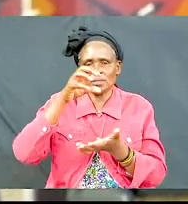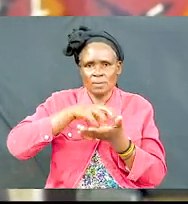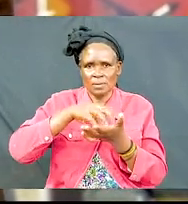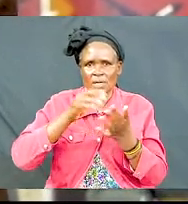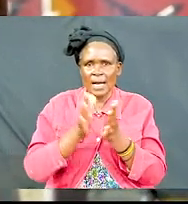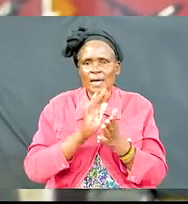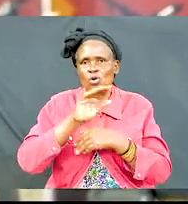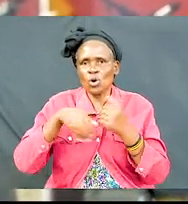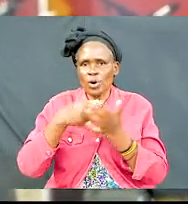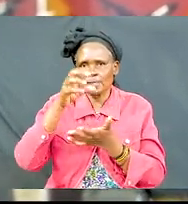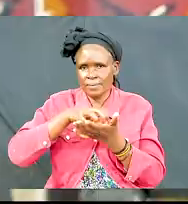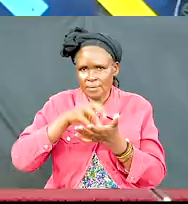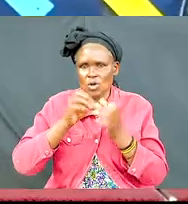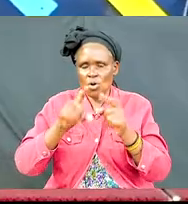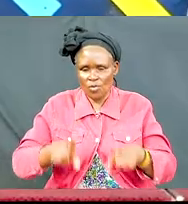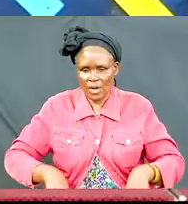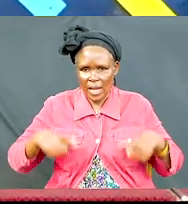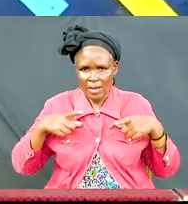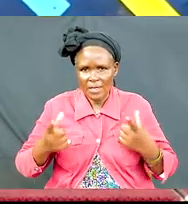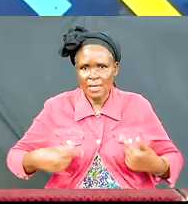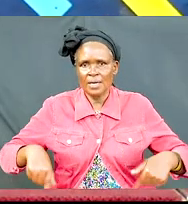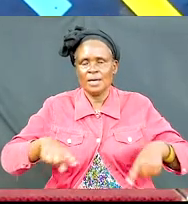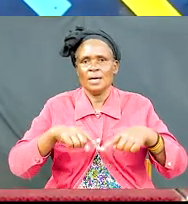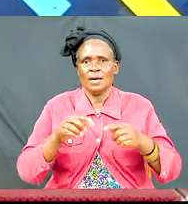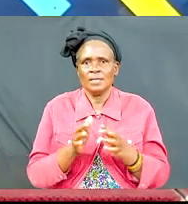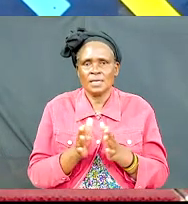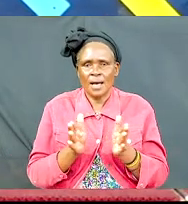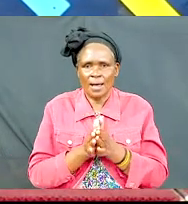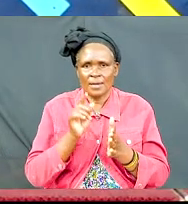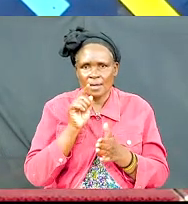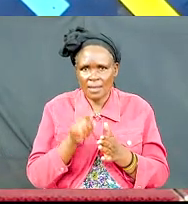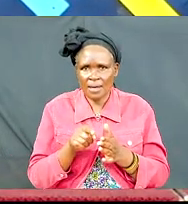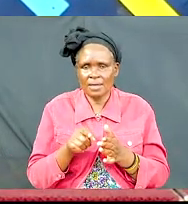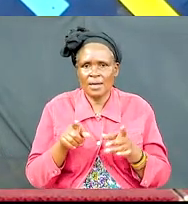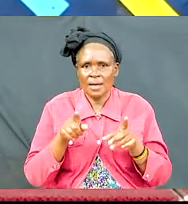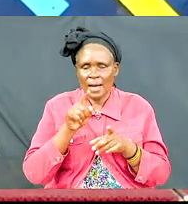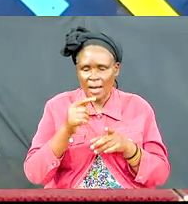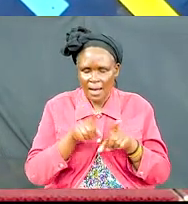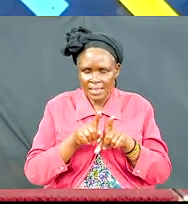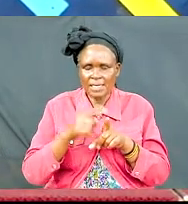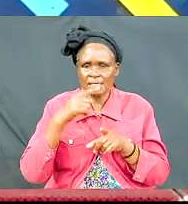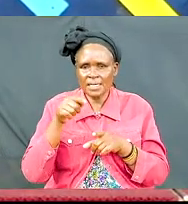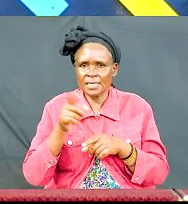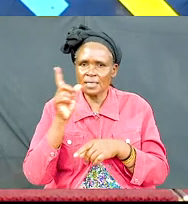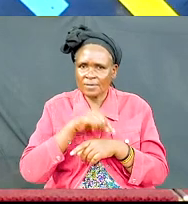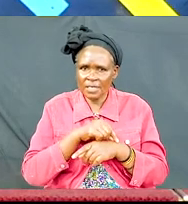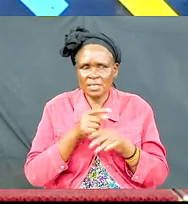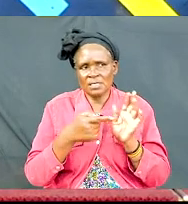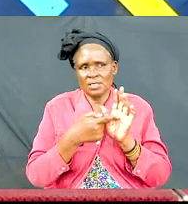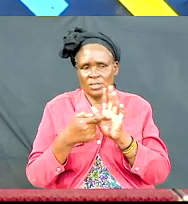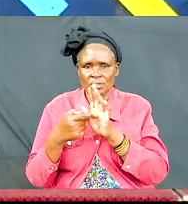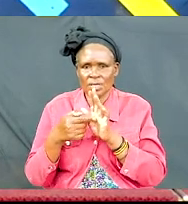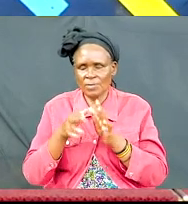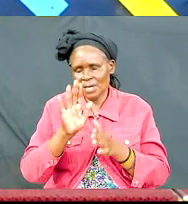the circumstances of our lives. And after he had said this, he showed them